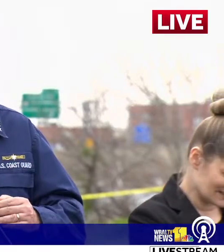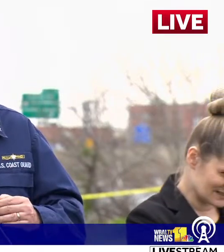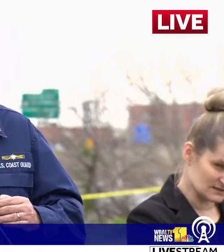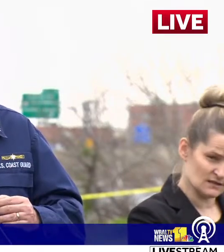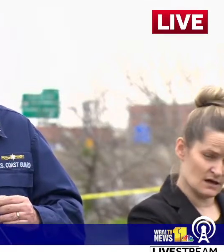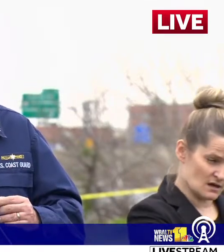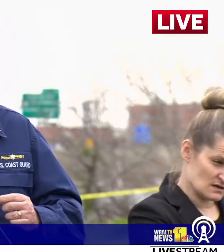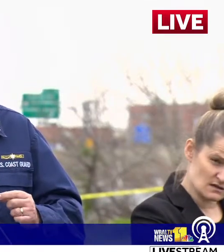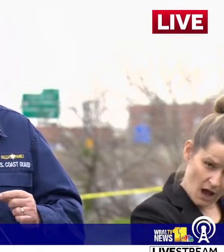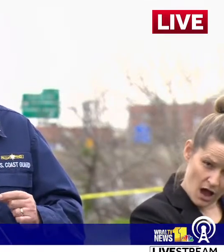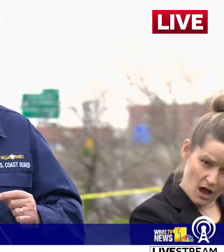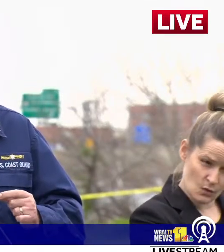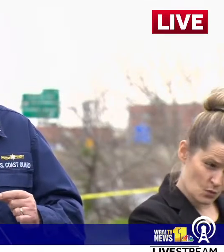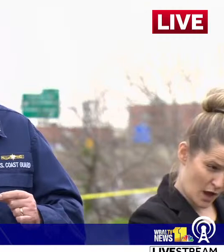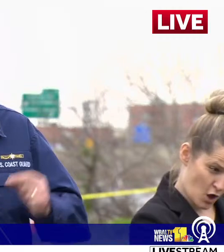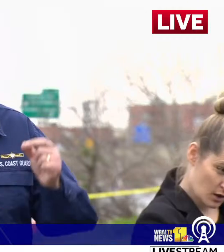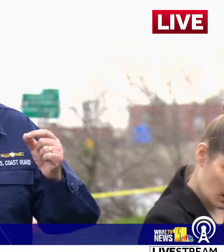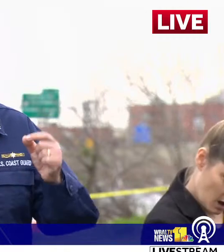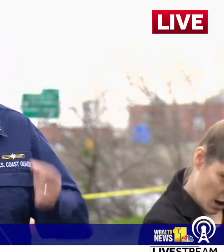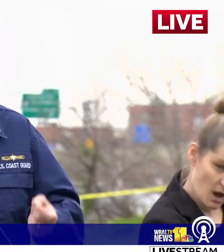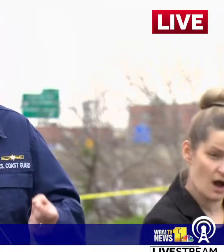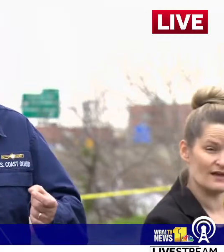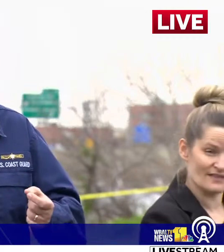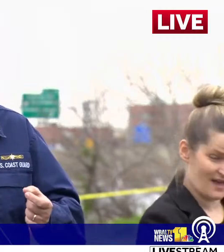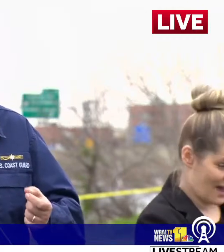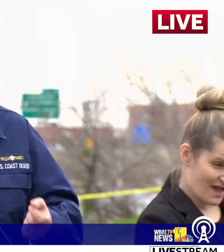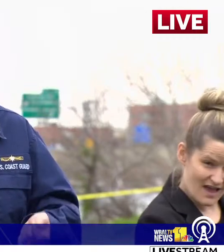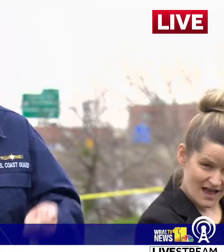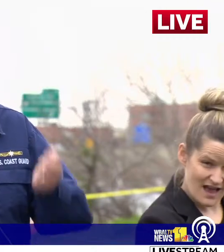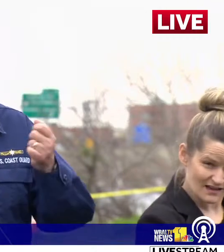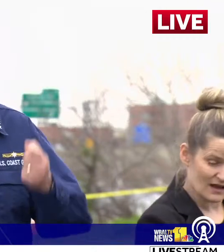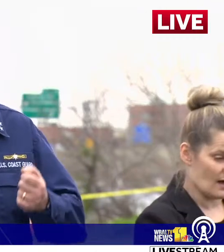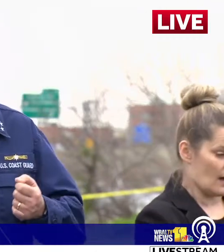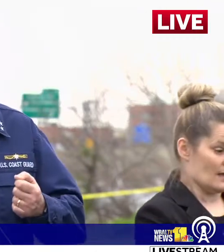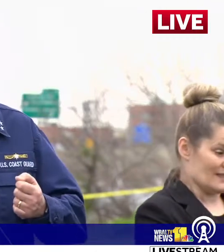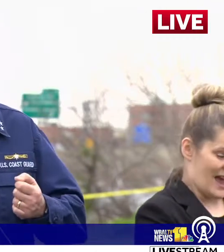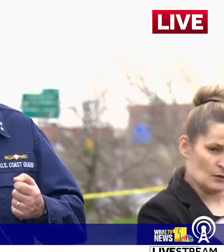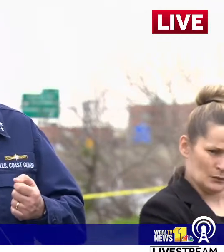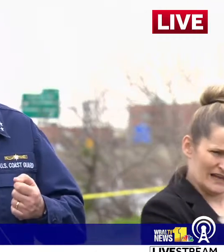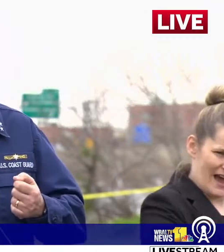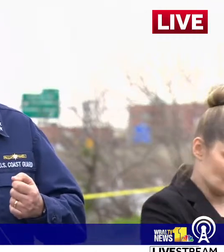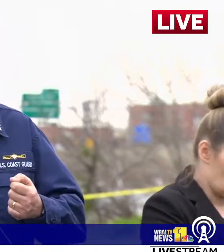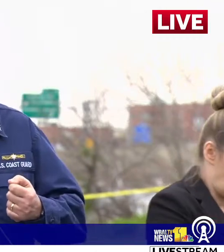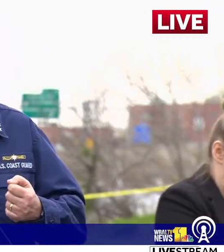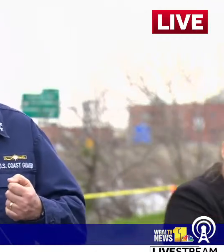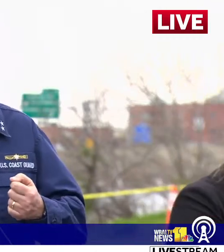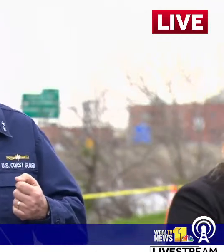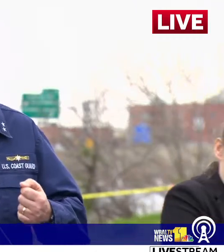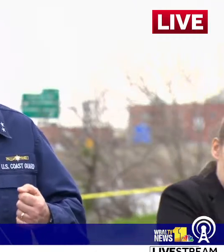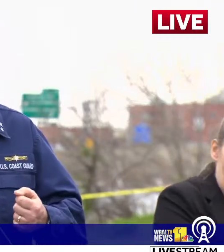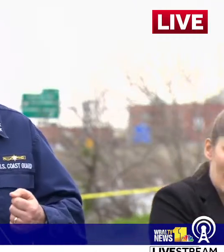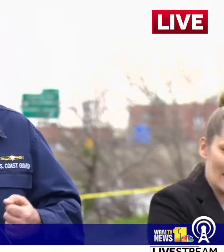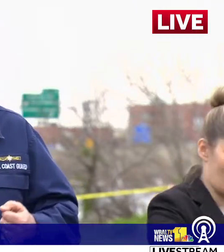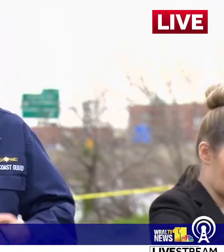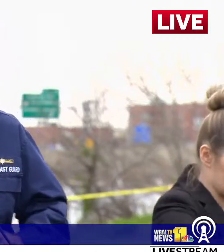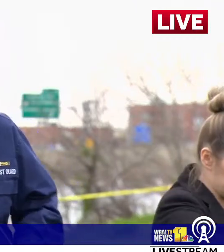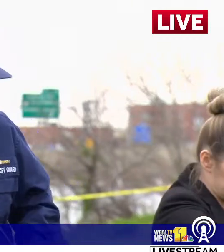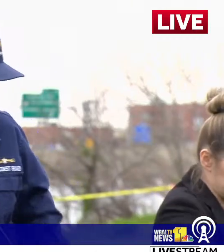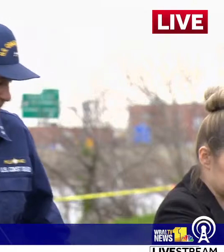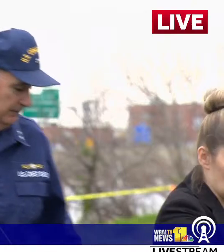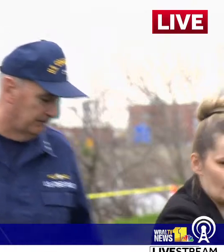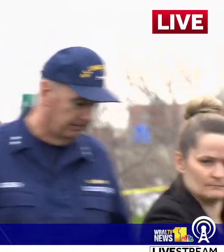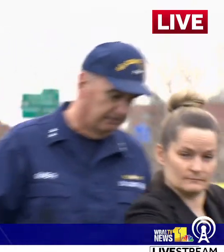those cuts. Then they're going to have to put straps to rig it, and then they will rig it, and they will set it on a barge so it can be brought back